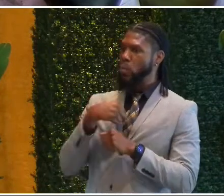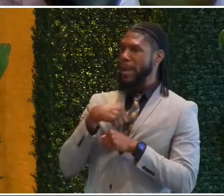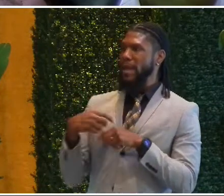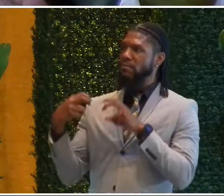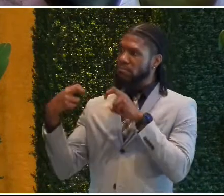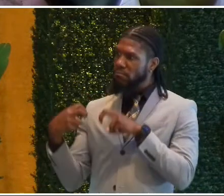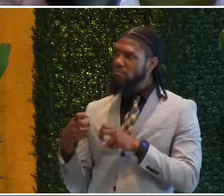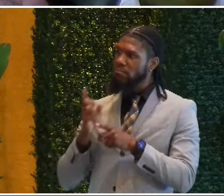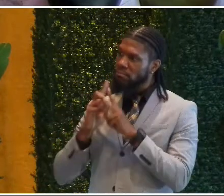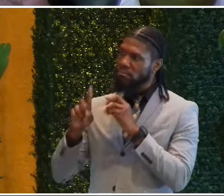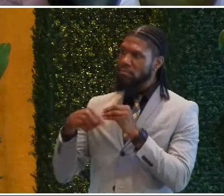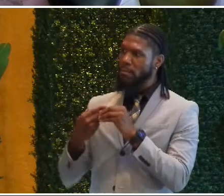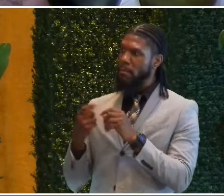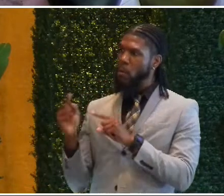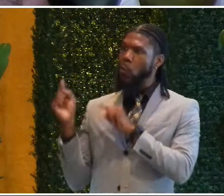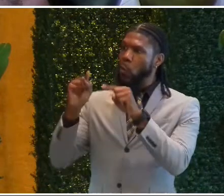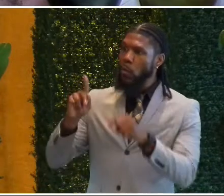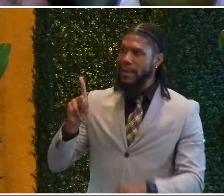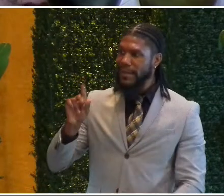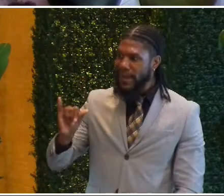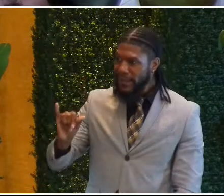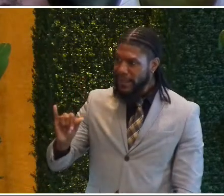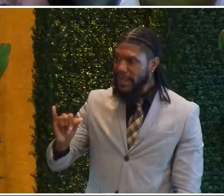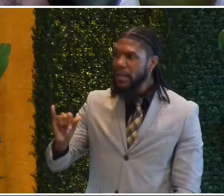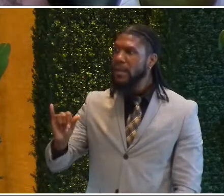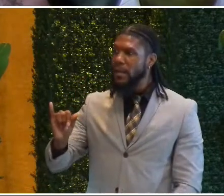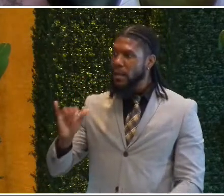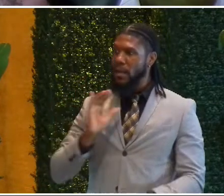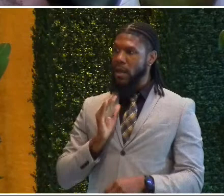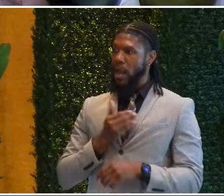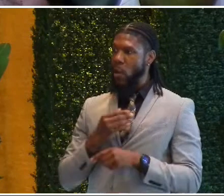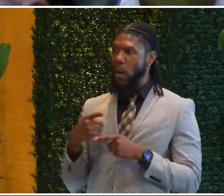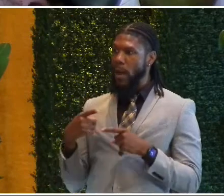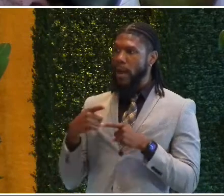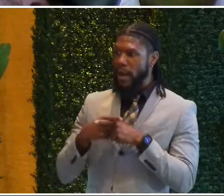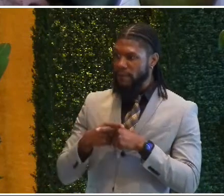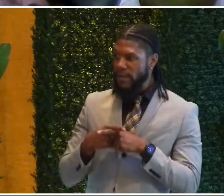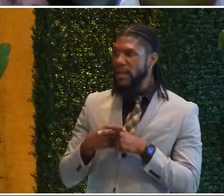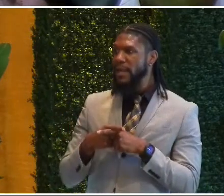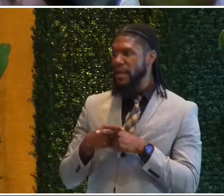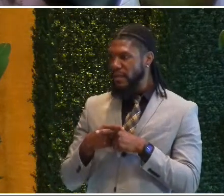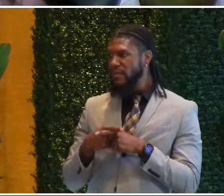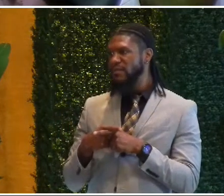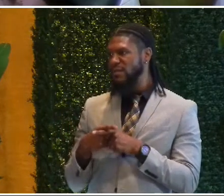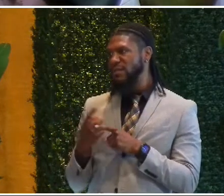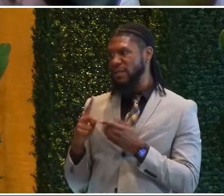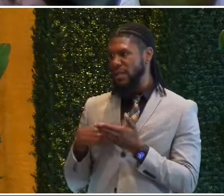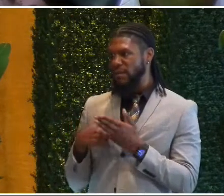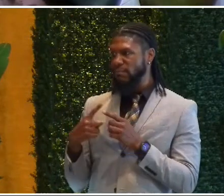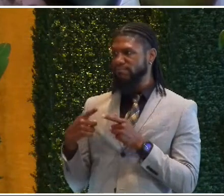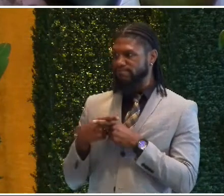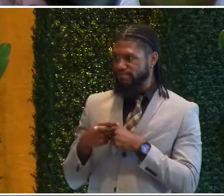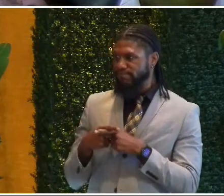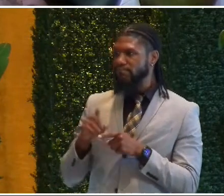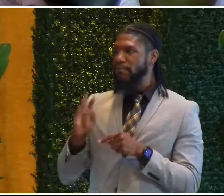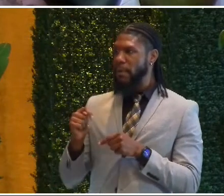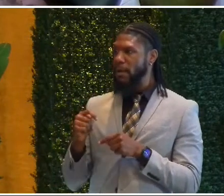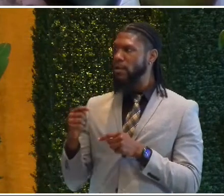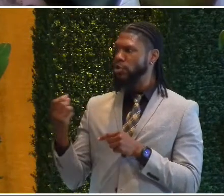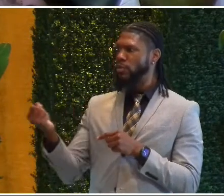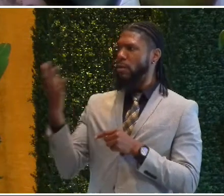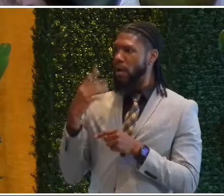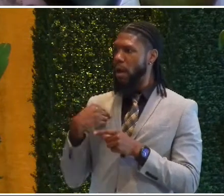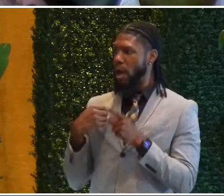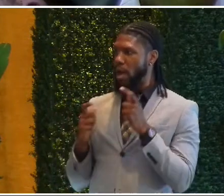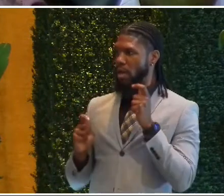like go to Kentucky without telling her mama. Our conflict is not the conflict you would think. I made that face. I